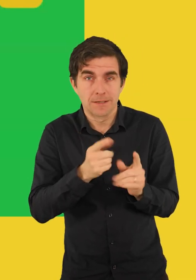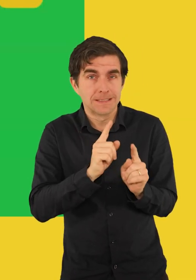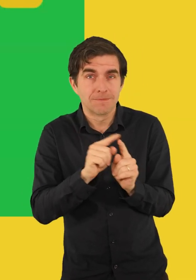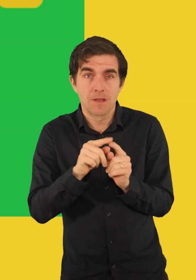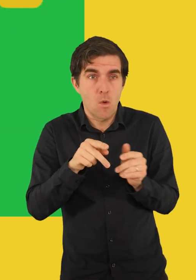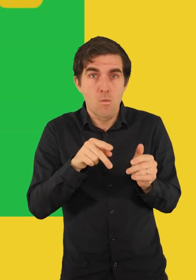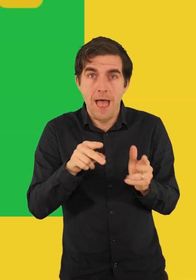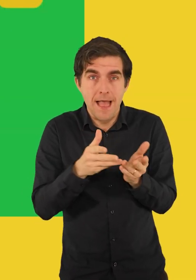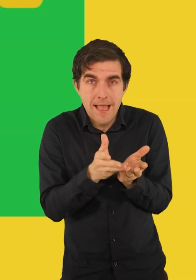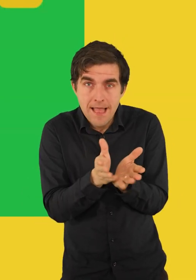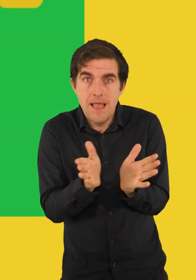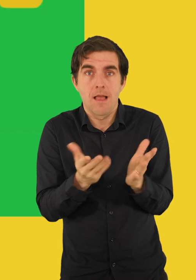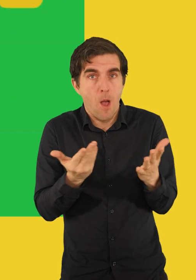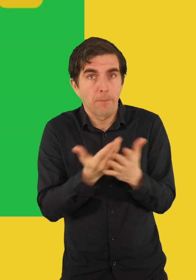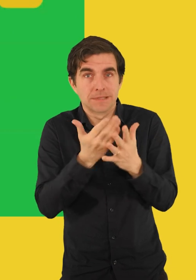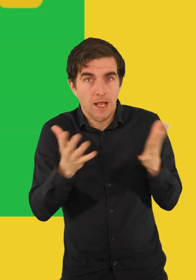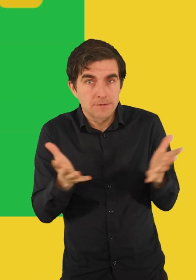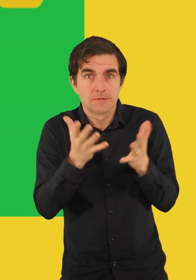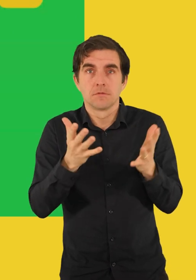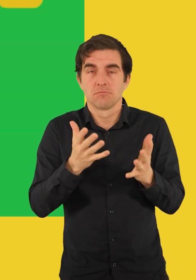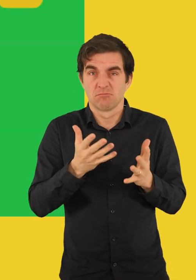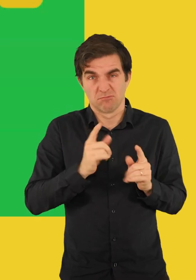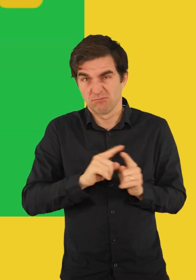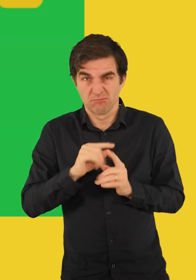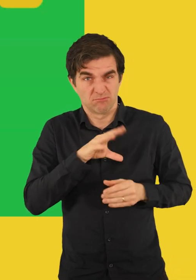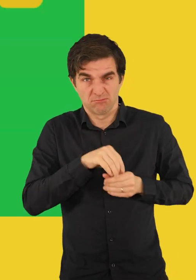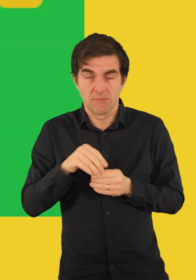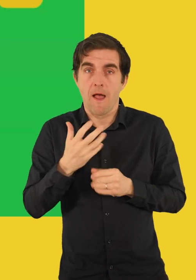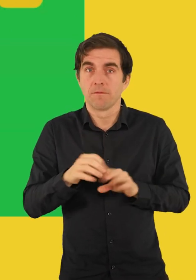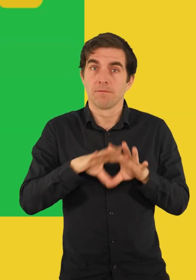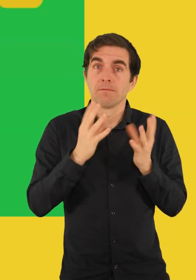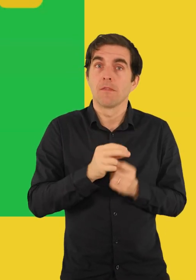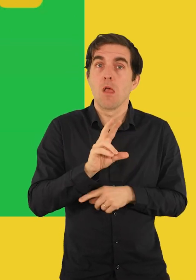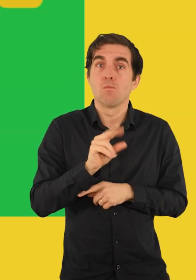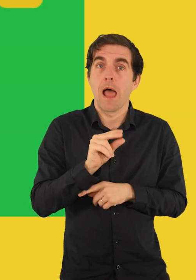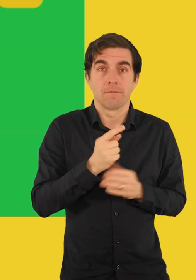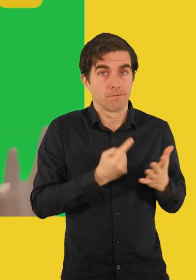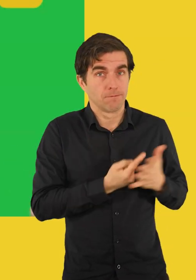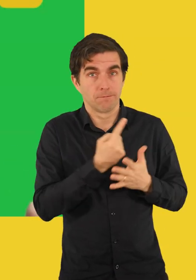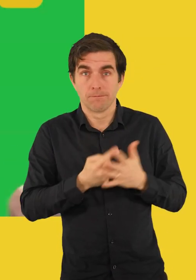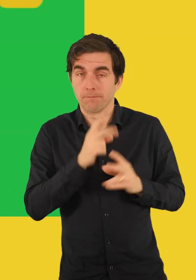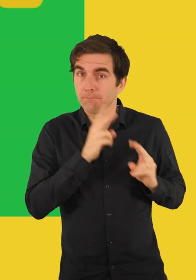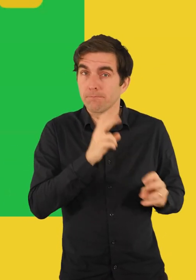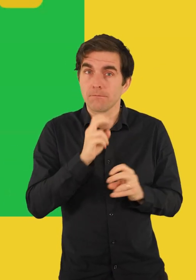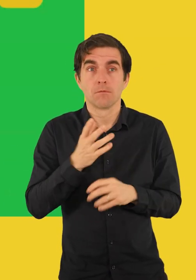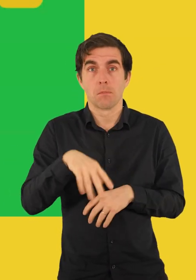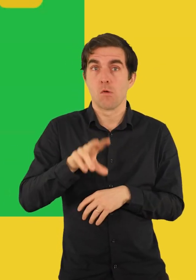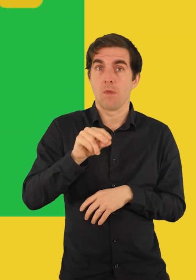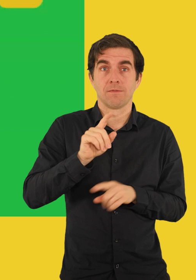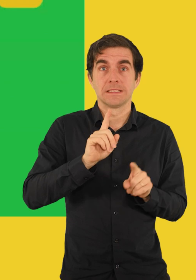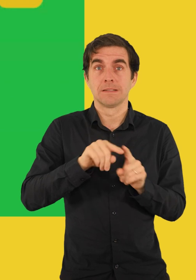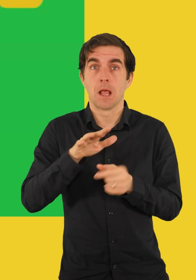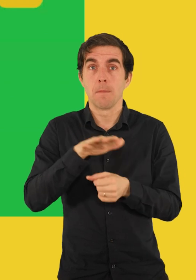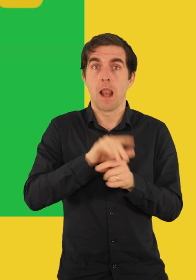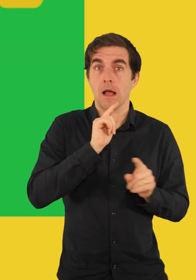to get started, and now has been updated with 12 case studies from 12 places around the world, contributed by those that will lead